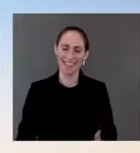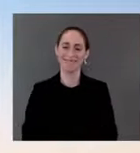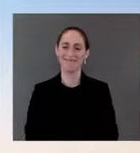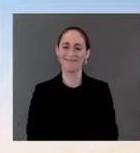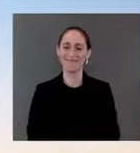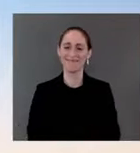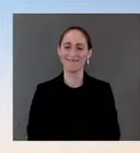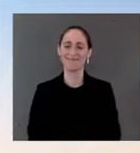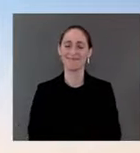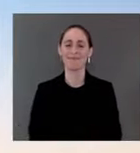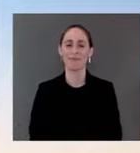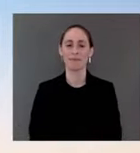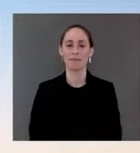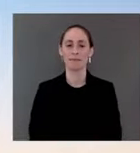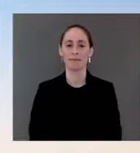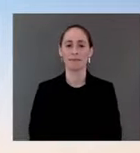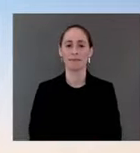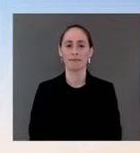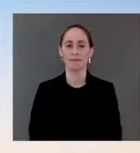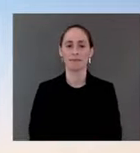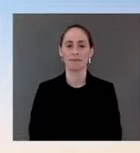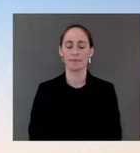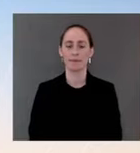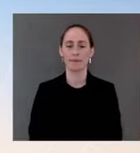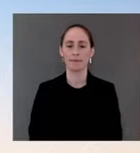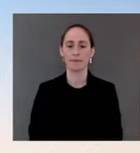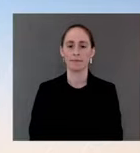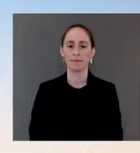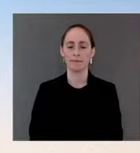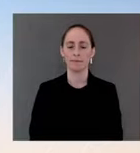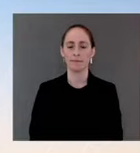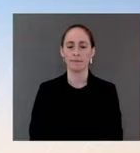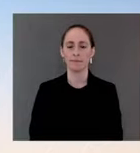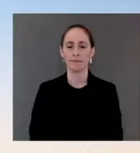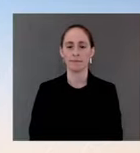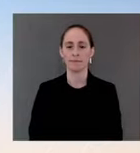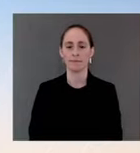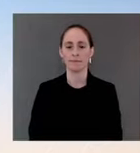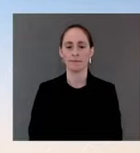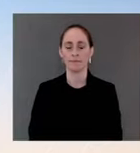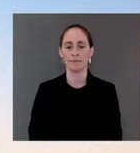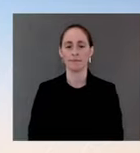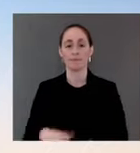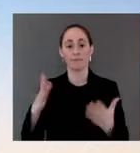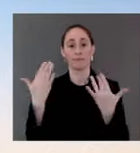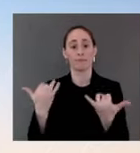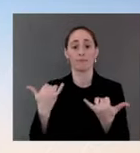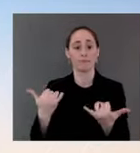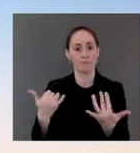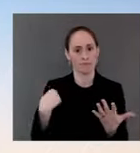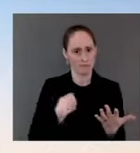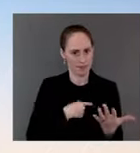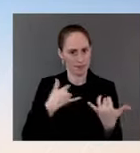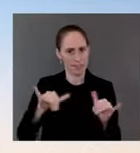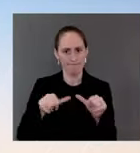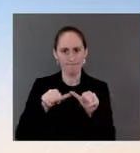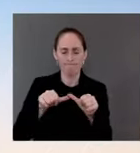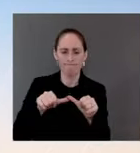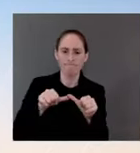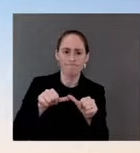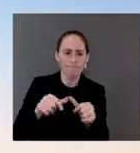we continue to make further progress on the President's Port Action Plan, which will lower the cost of goods for American families